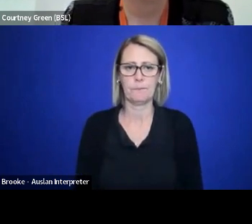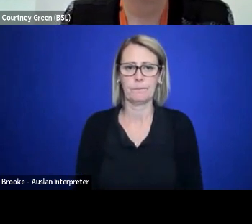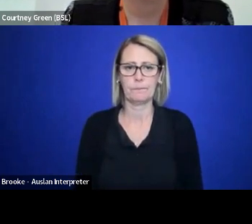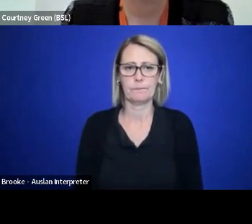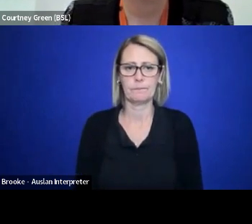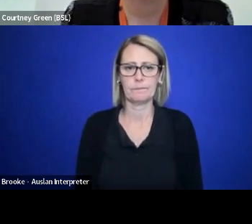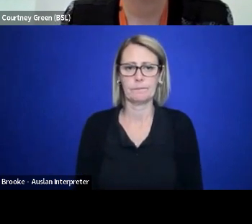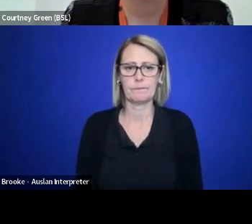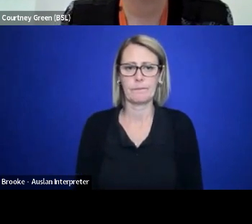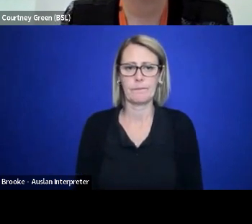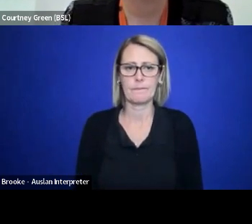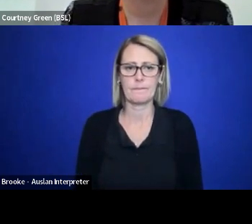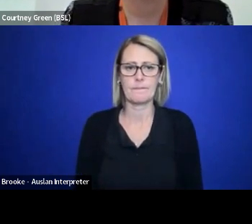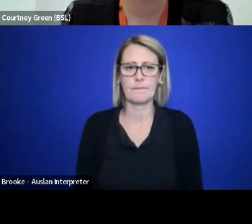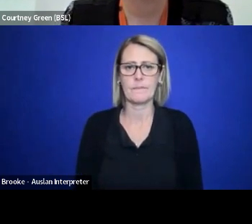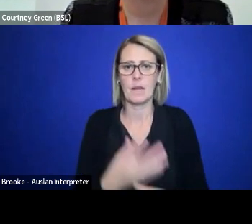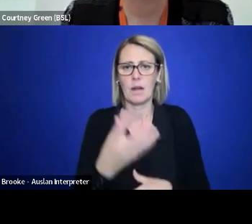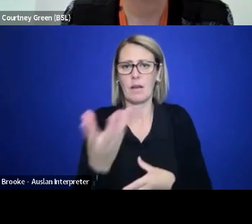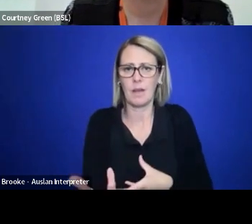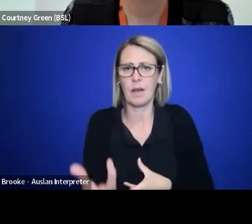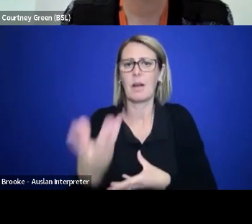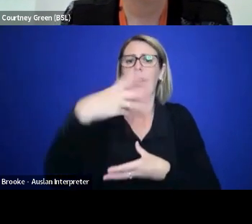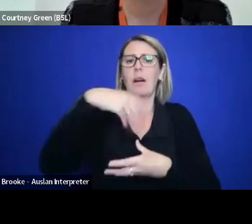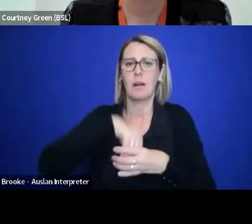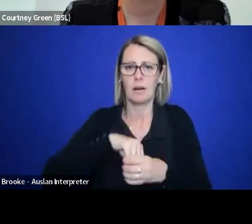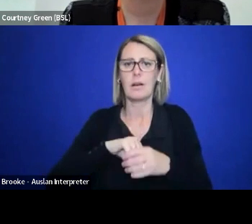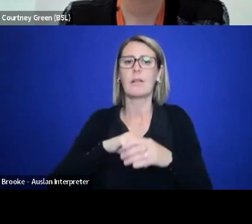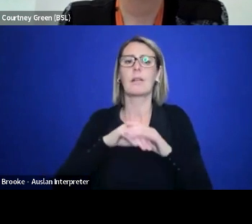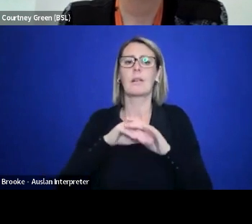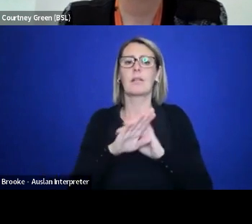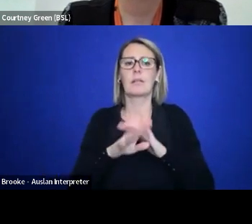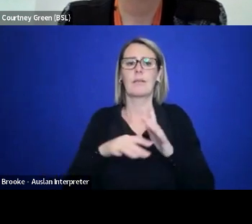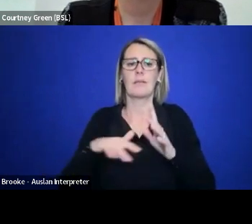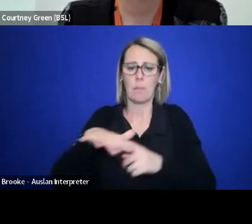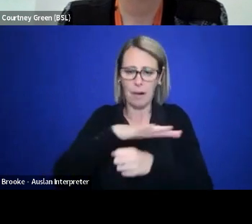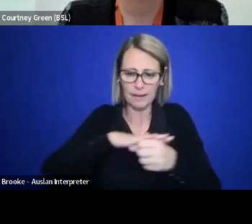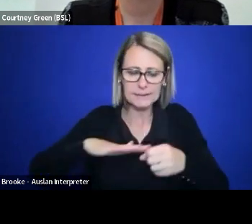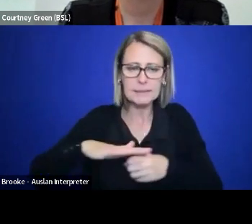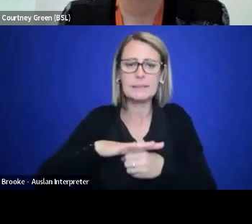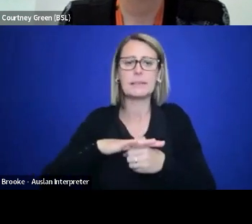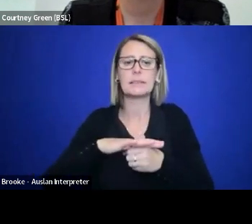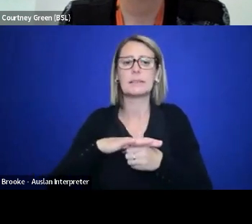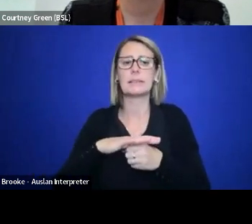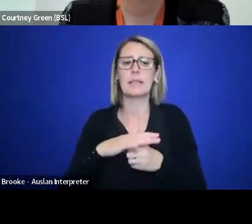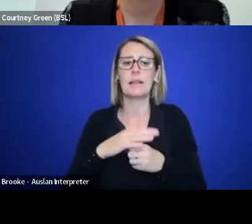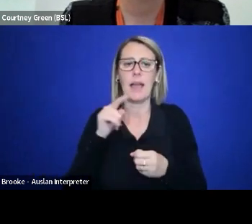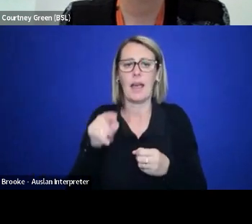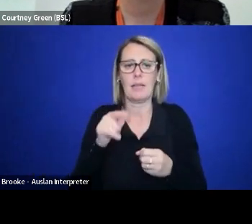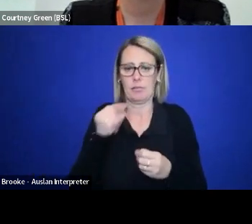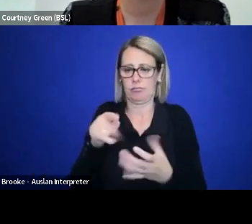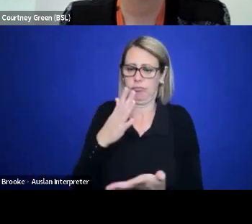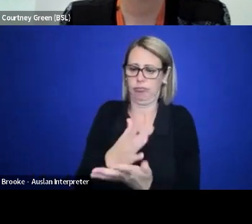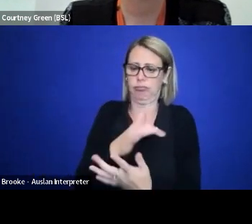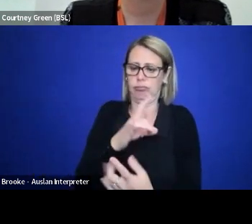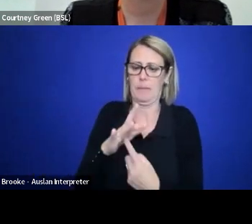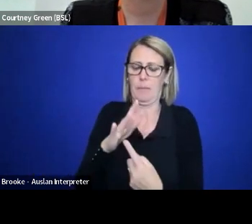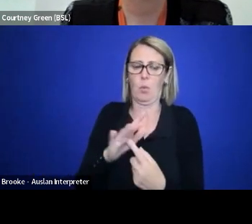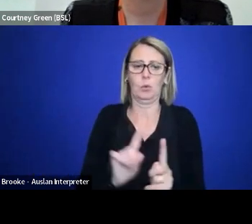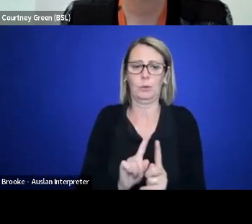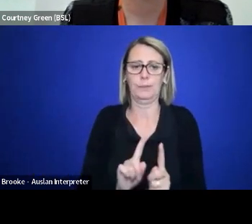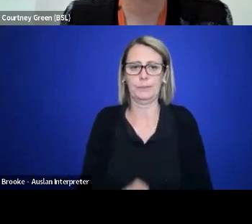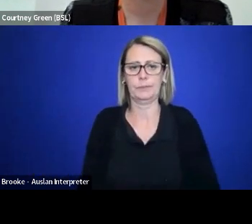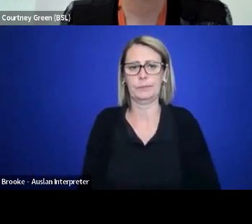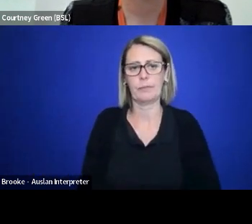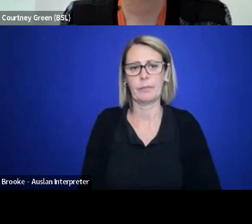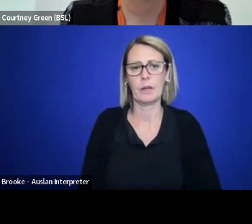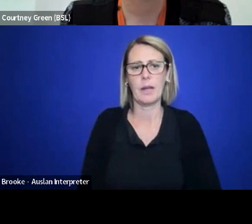that they become part of that whole narrative about place, and how that is very important as well. But